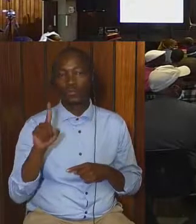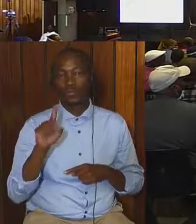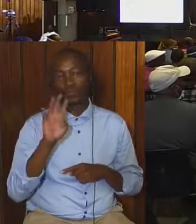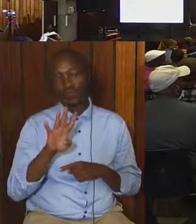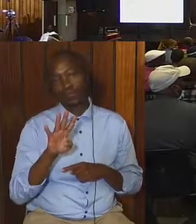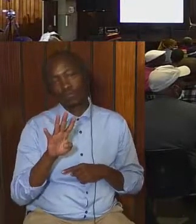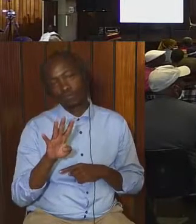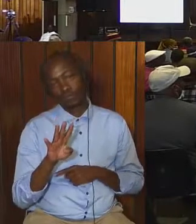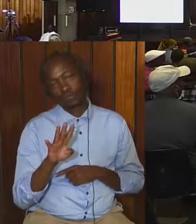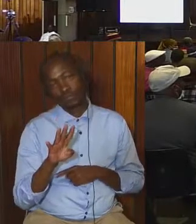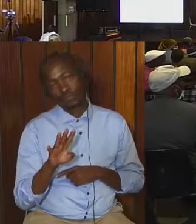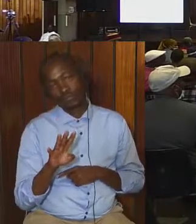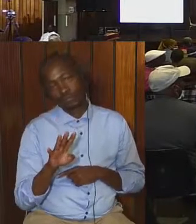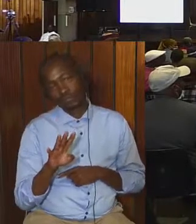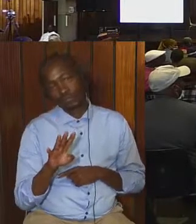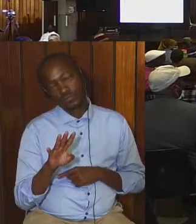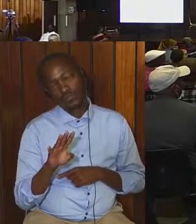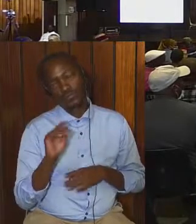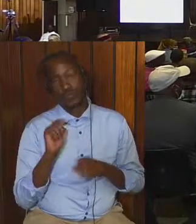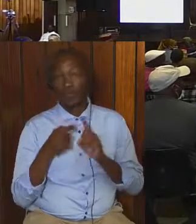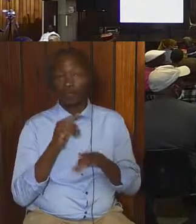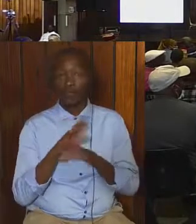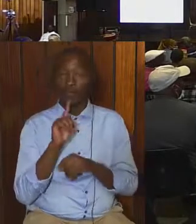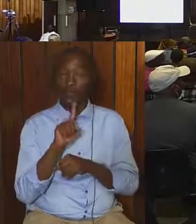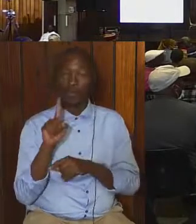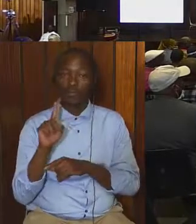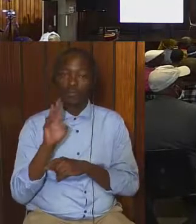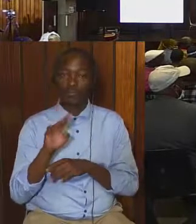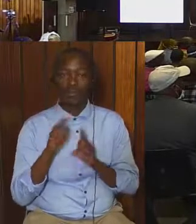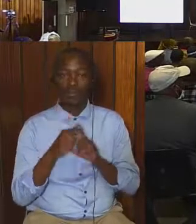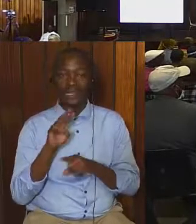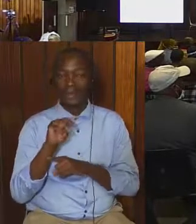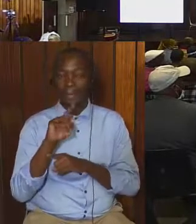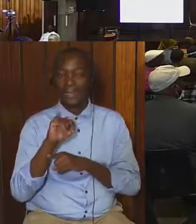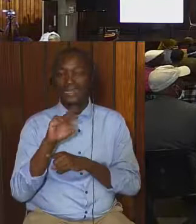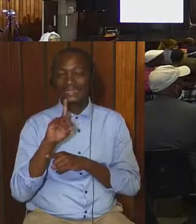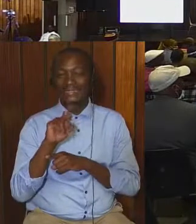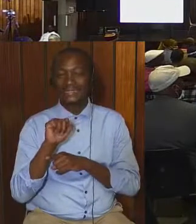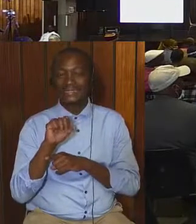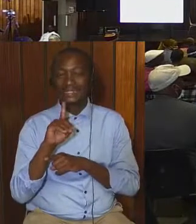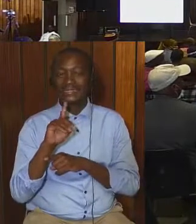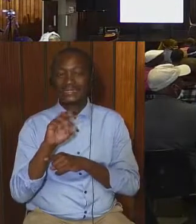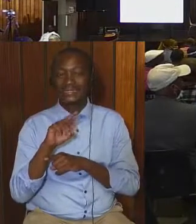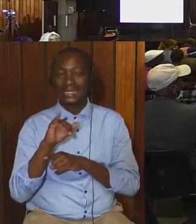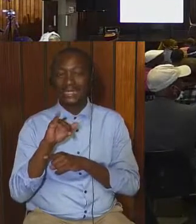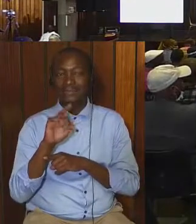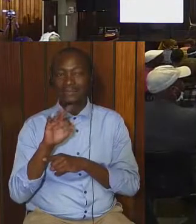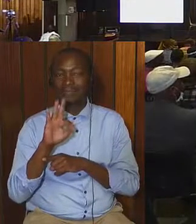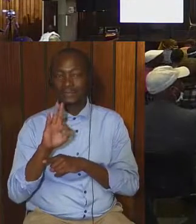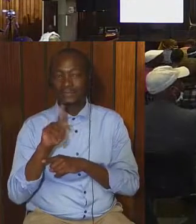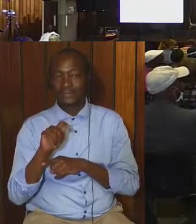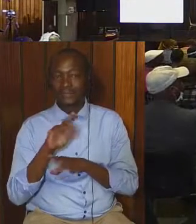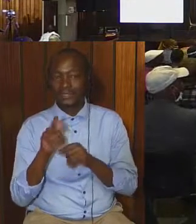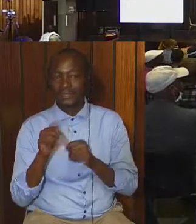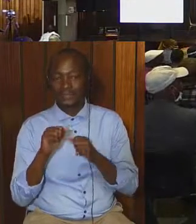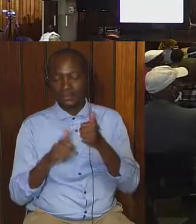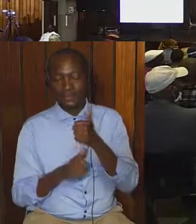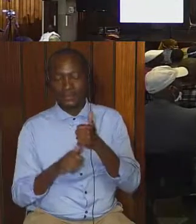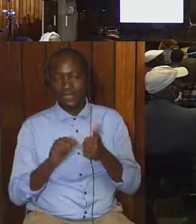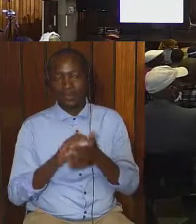114. Ko 114 ko Muldersdrift the contractor o tlogetse di subcontractor di sa